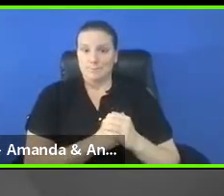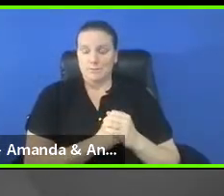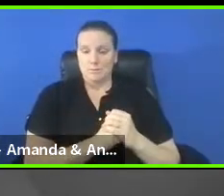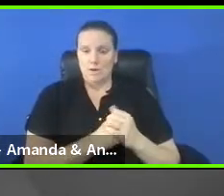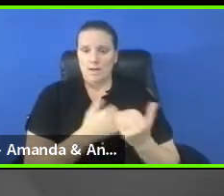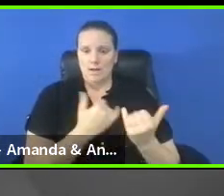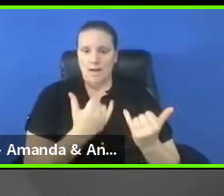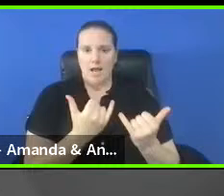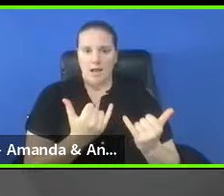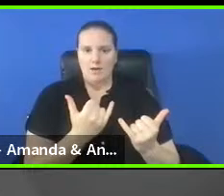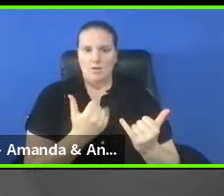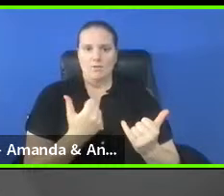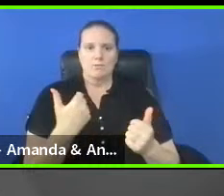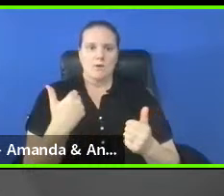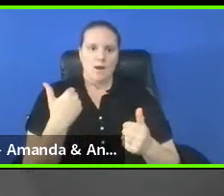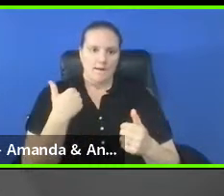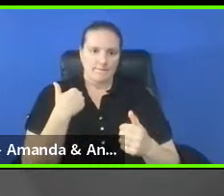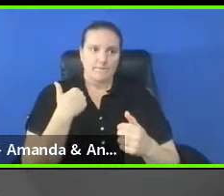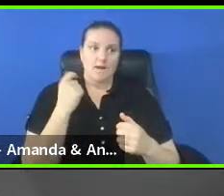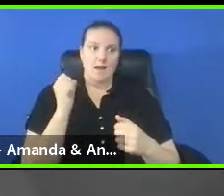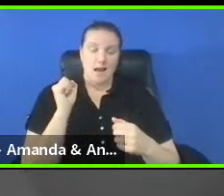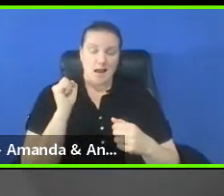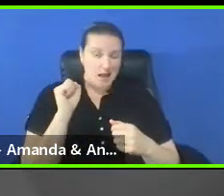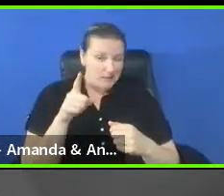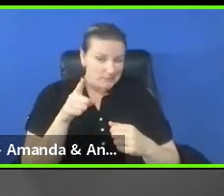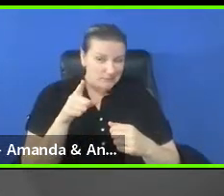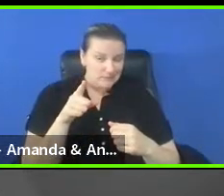we've preliminarily asked